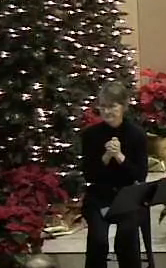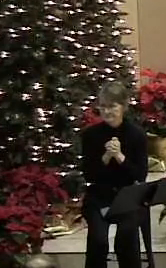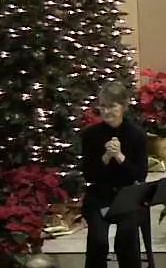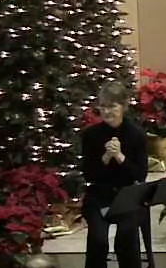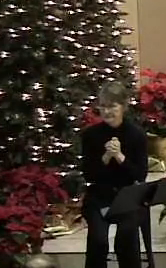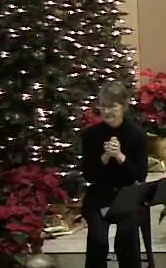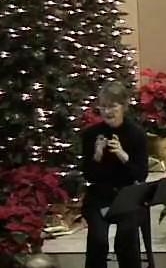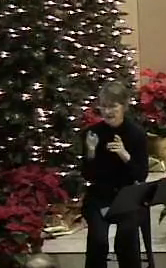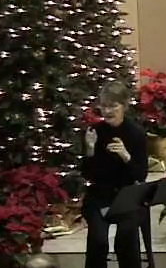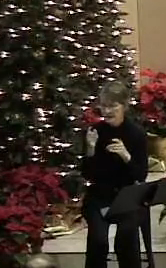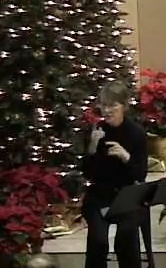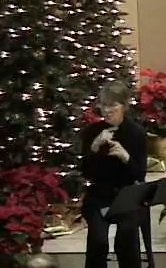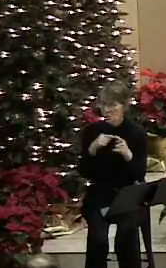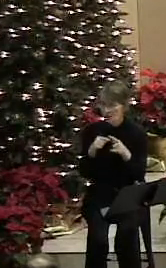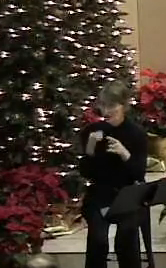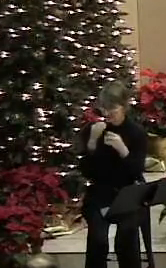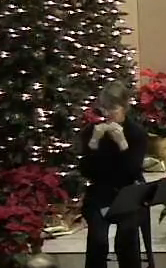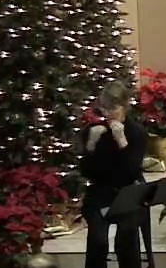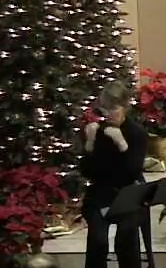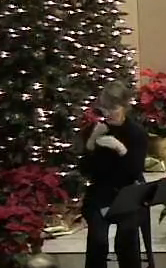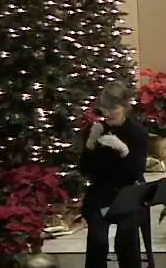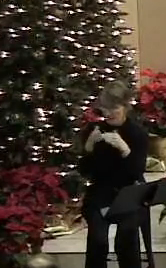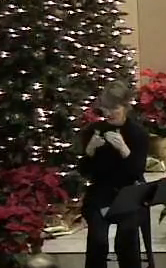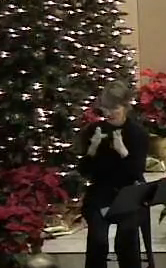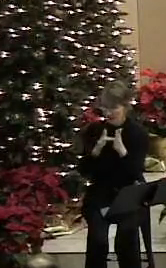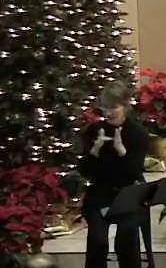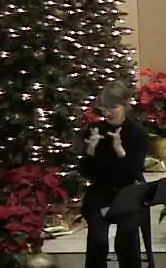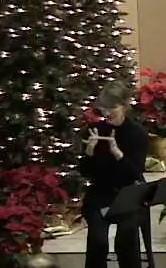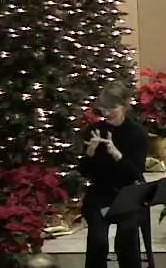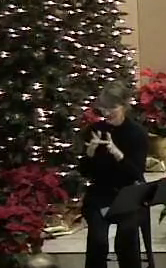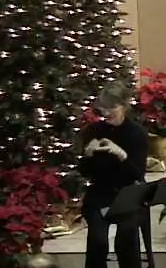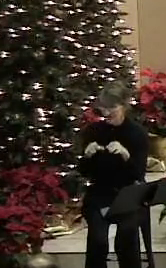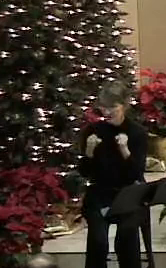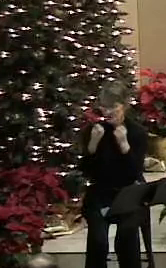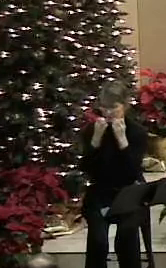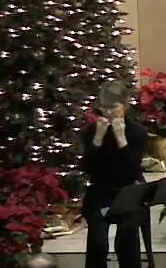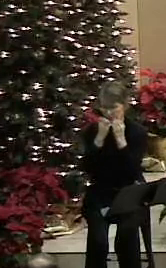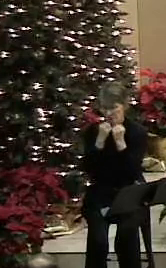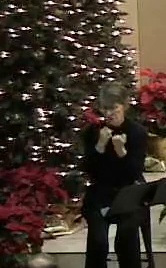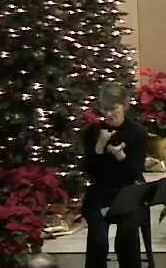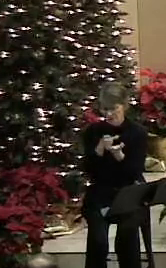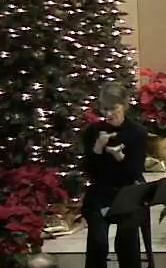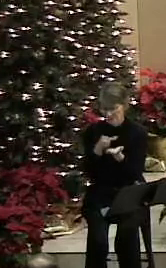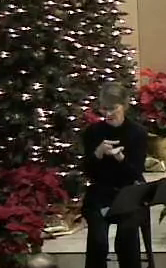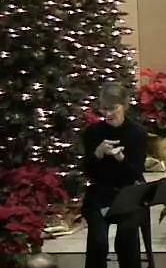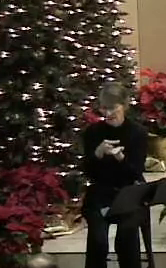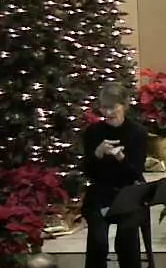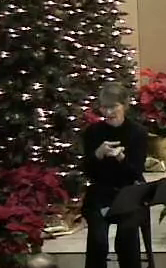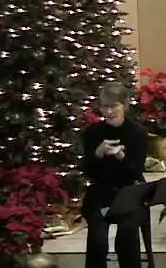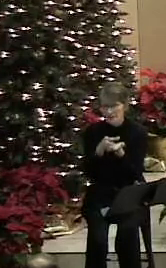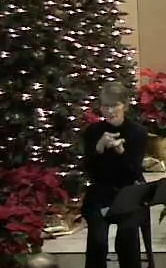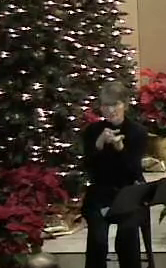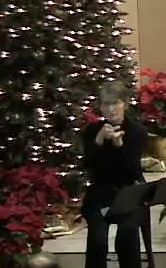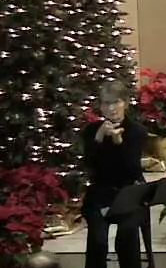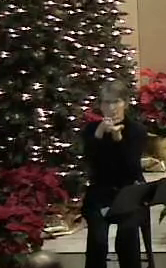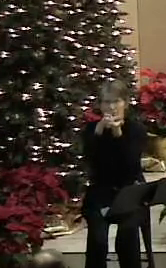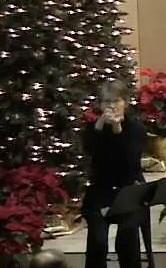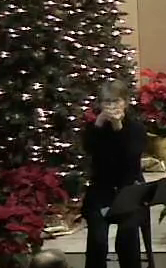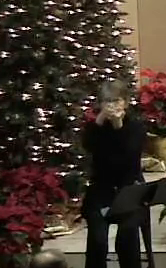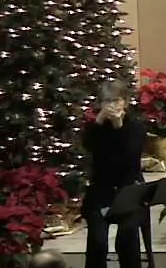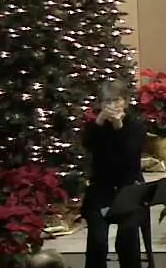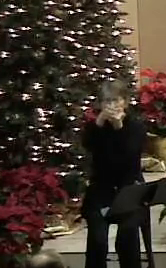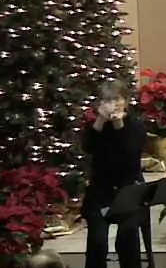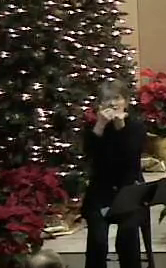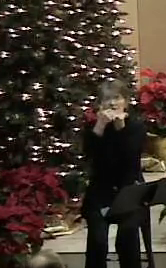In a similar way, when supper was ended, he took this precious chalice in his holy and venerable hands, and once more giving